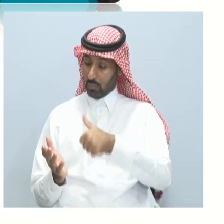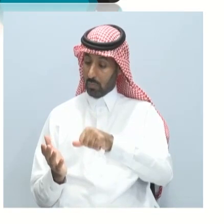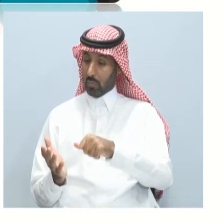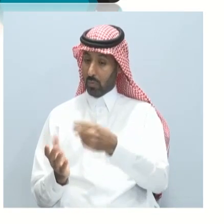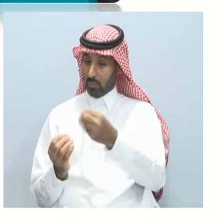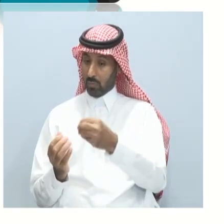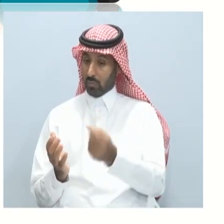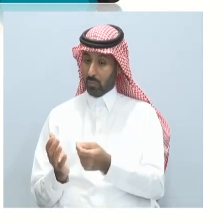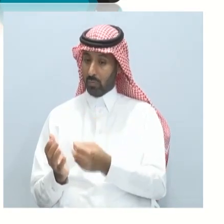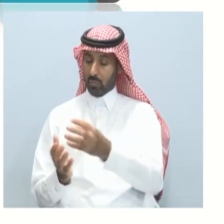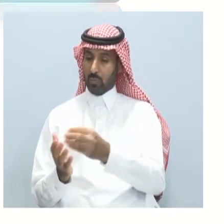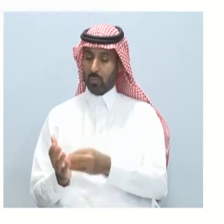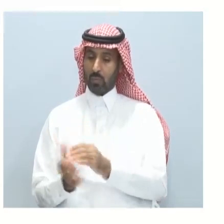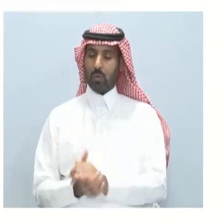essay.